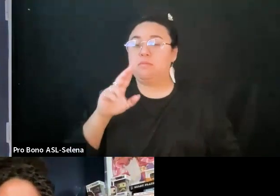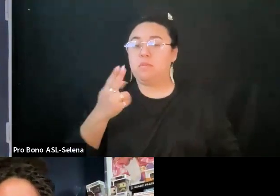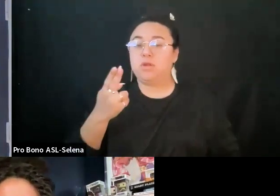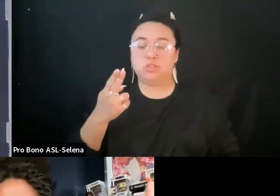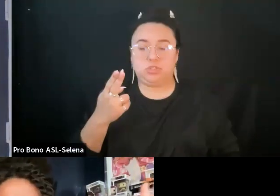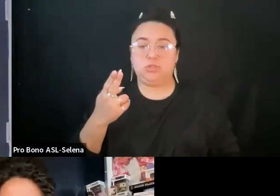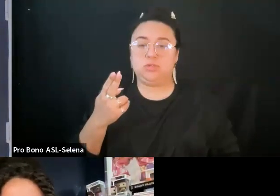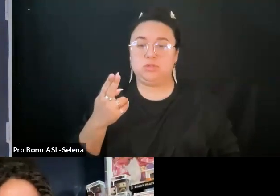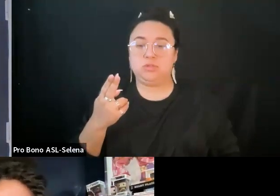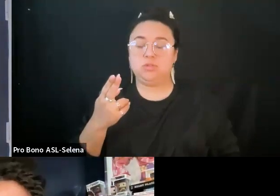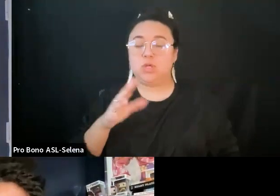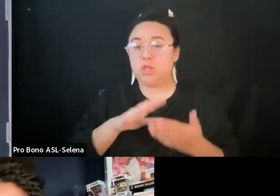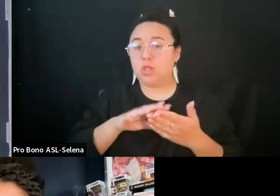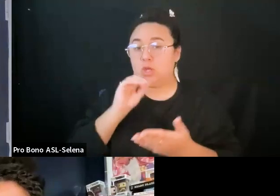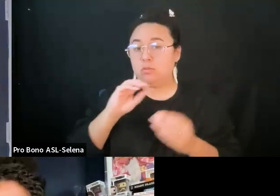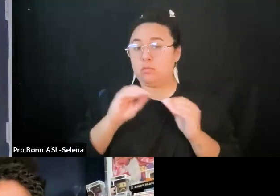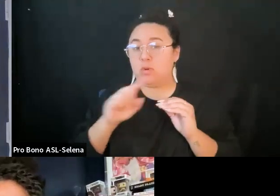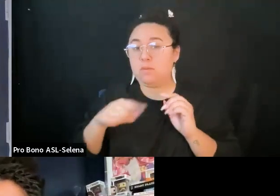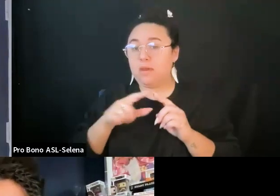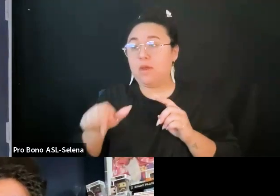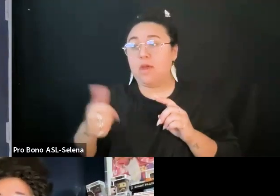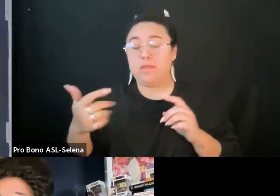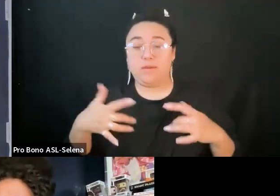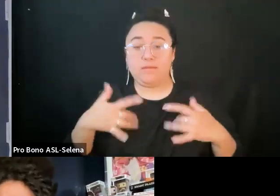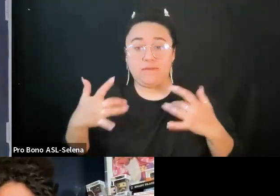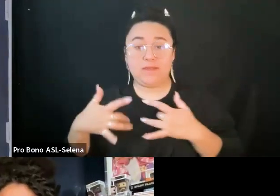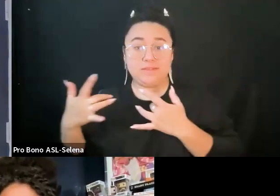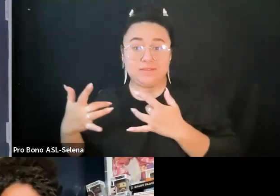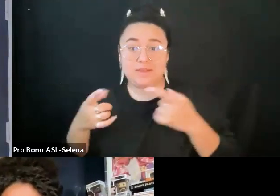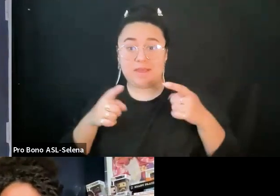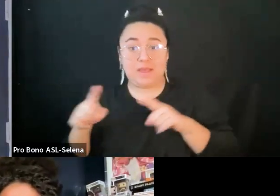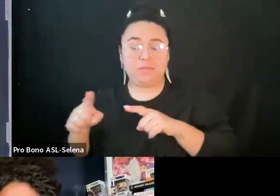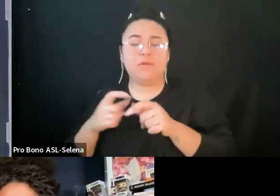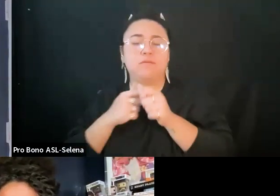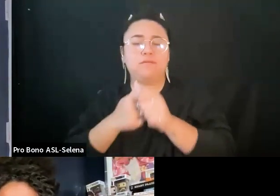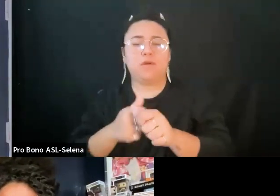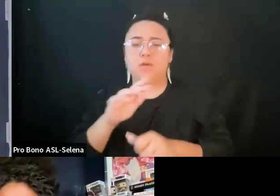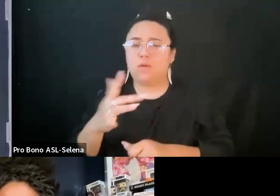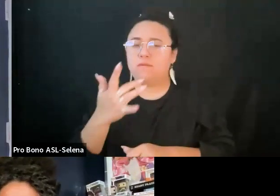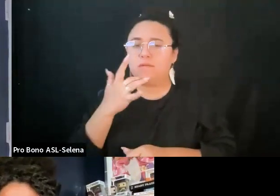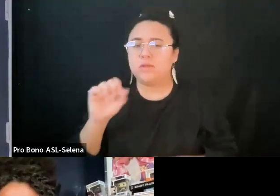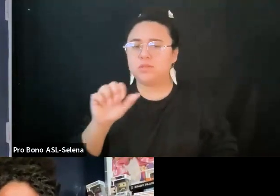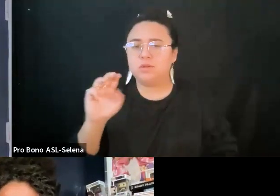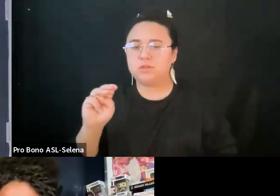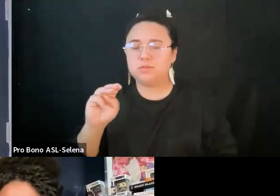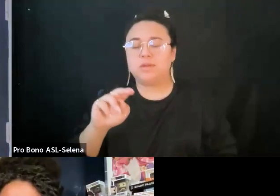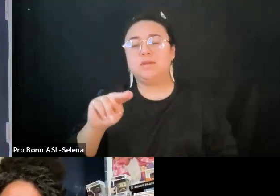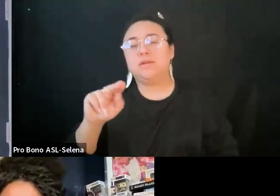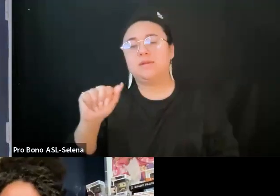And to learn more about other things that we have going on, you can follow us on your favorite social media at NAAFA